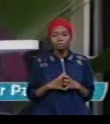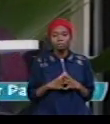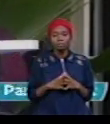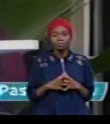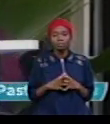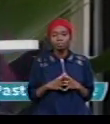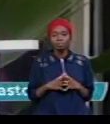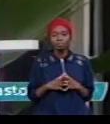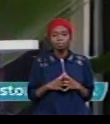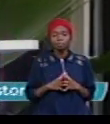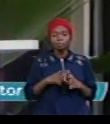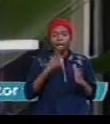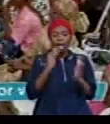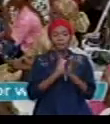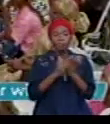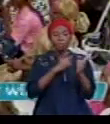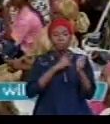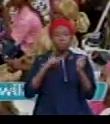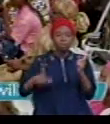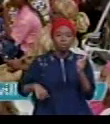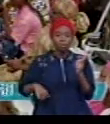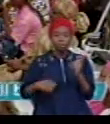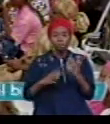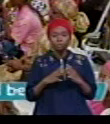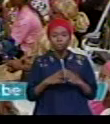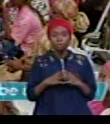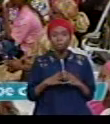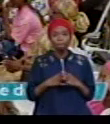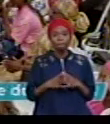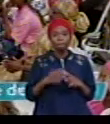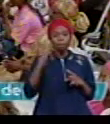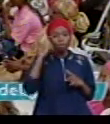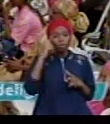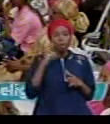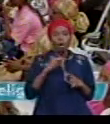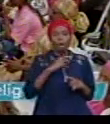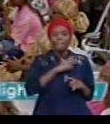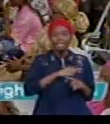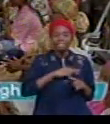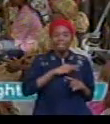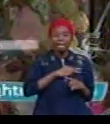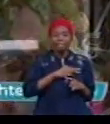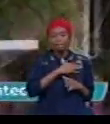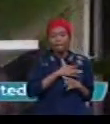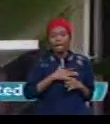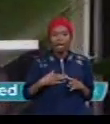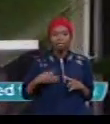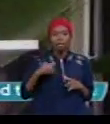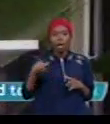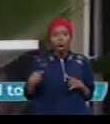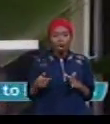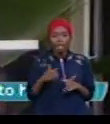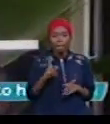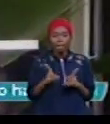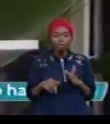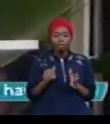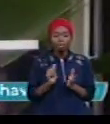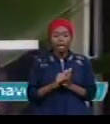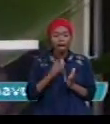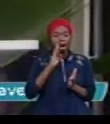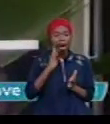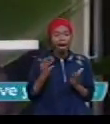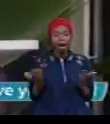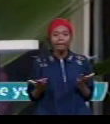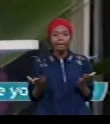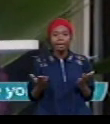Praise the Lord. For ministers and other people are here, you